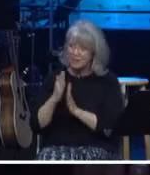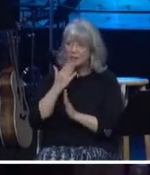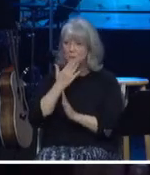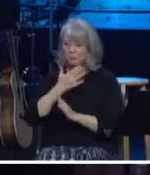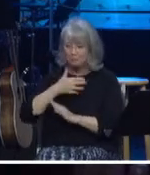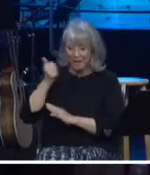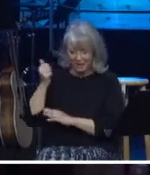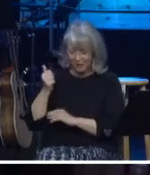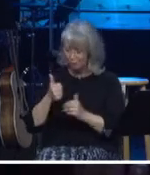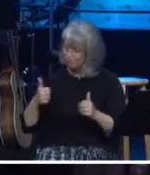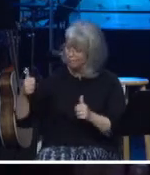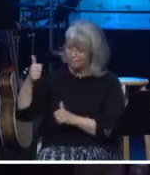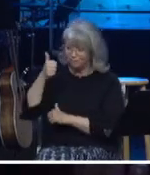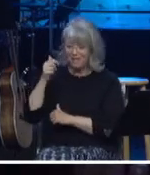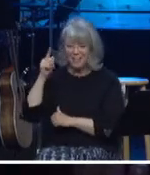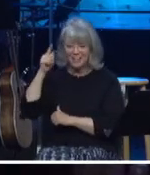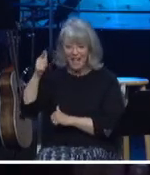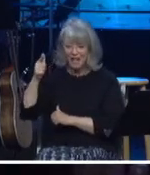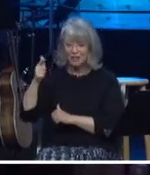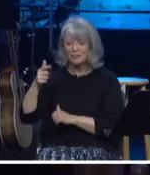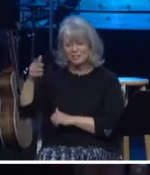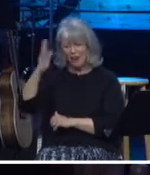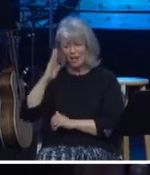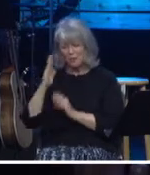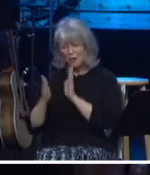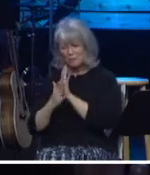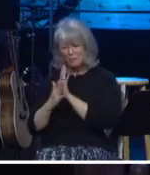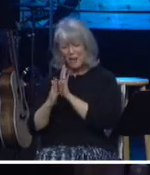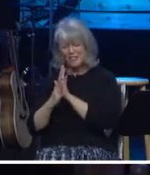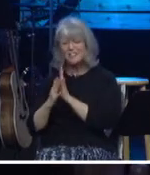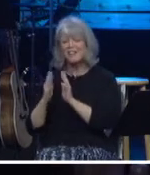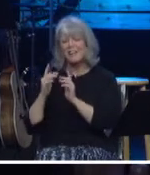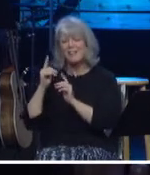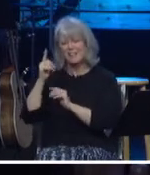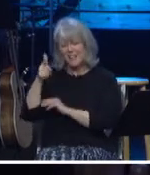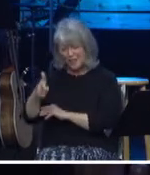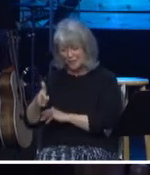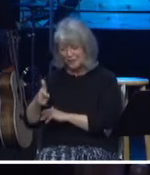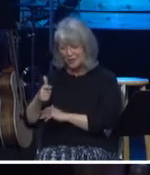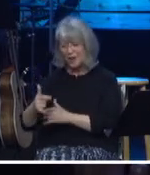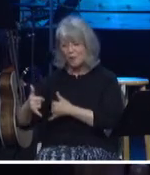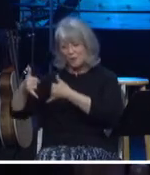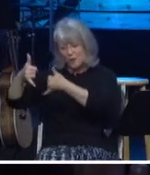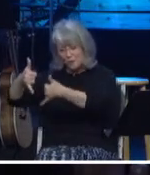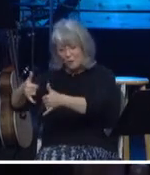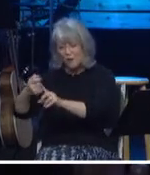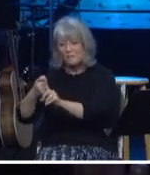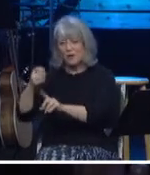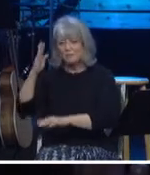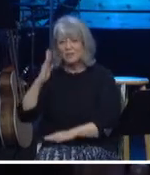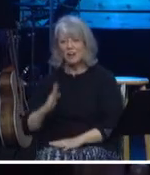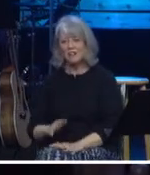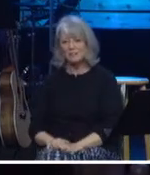better praise later, praise from God, glory from God, reward from God.